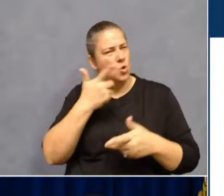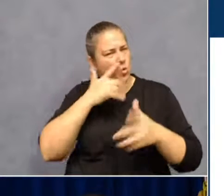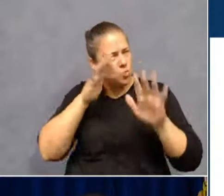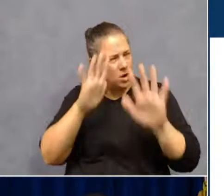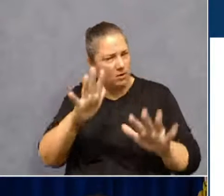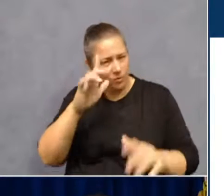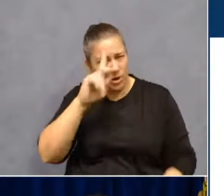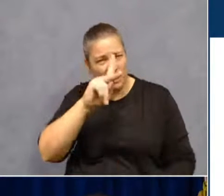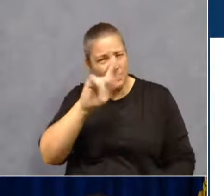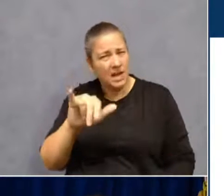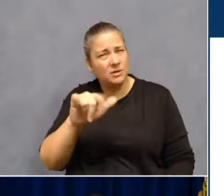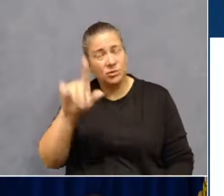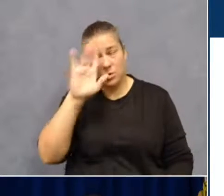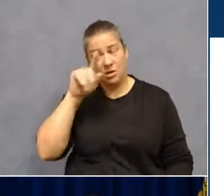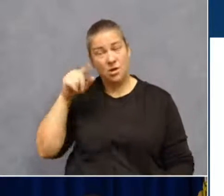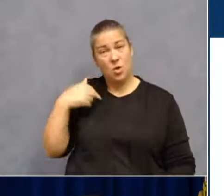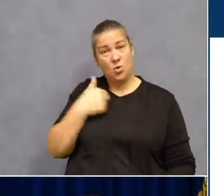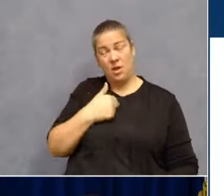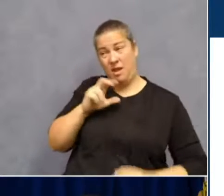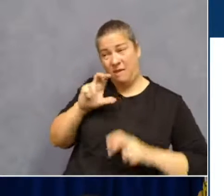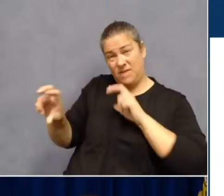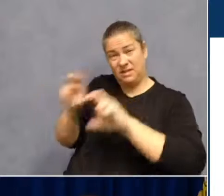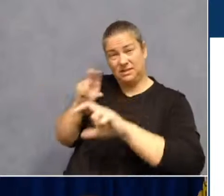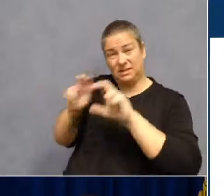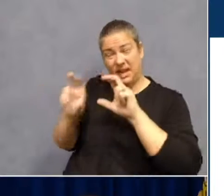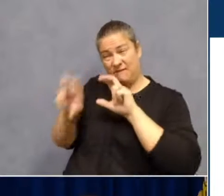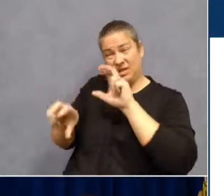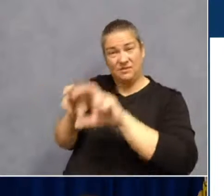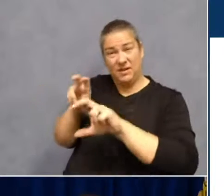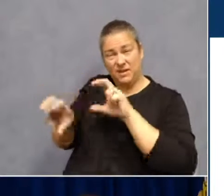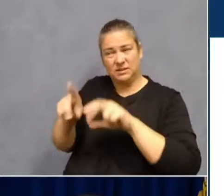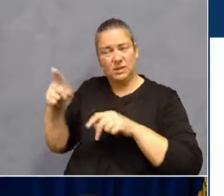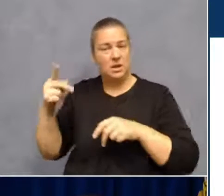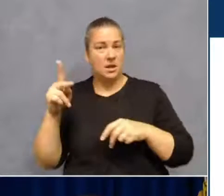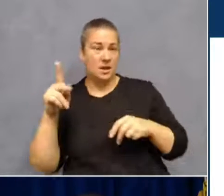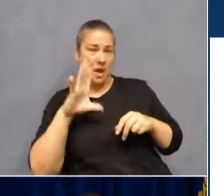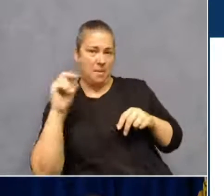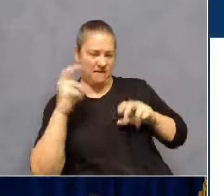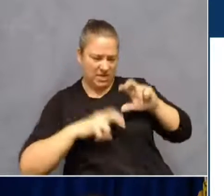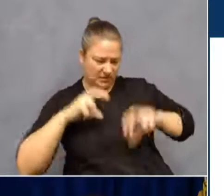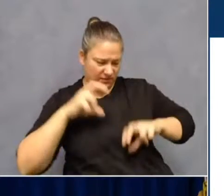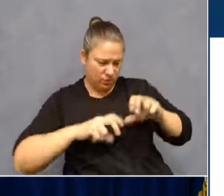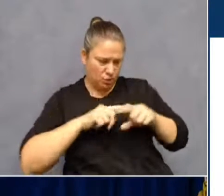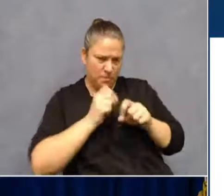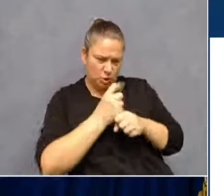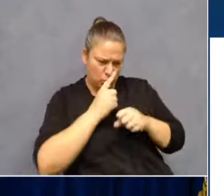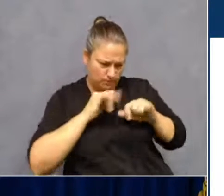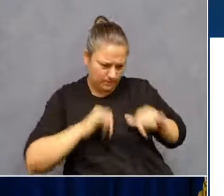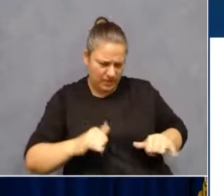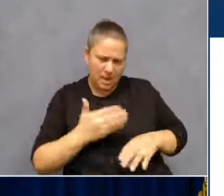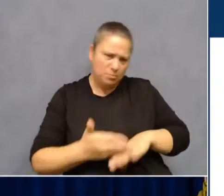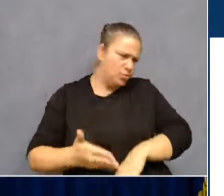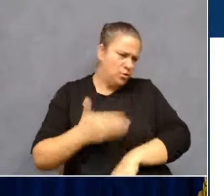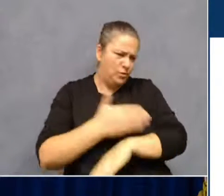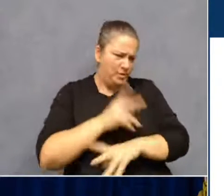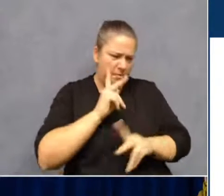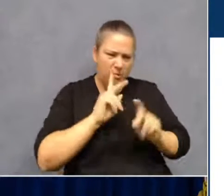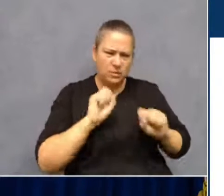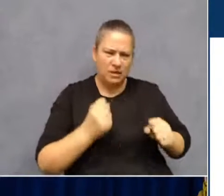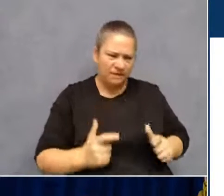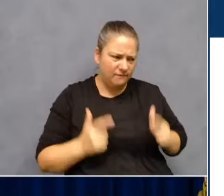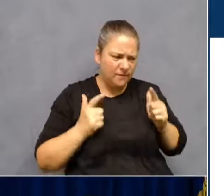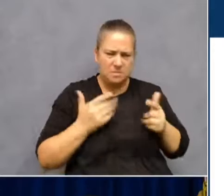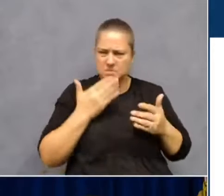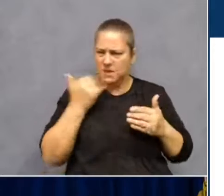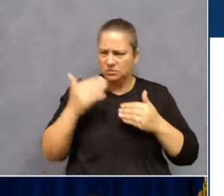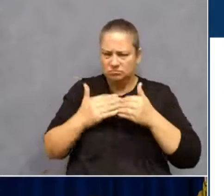of investment we're making in infrastructure so that we are ready for the future, so that much brighter days are ahead. But